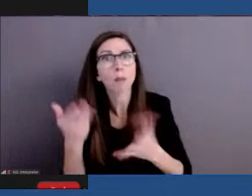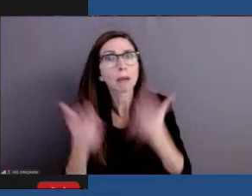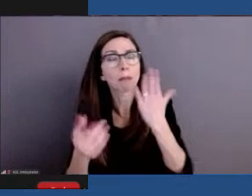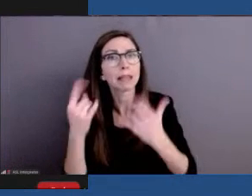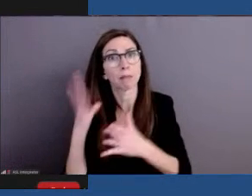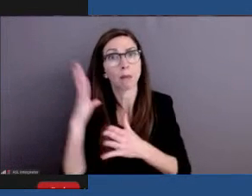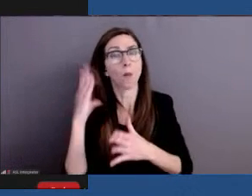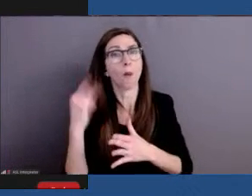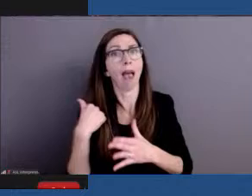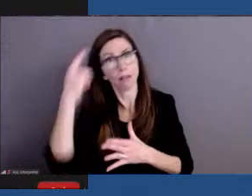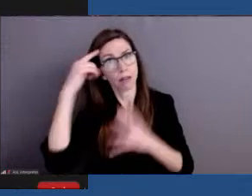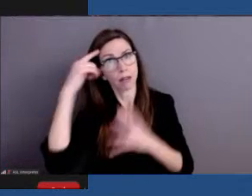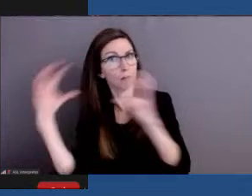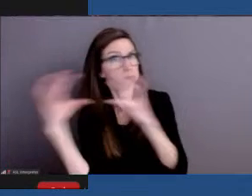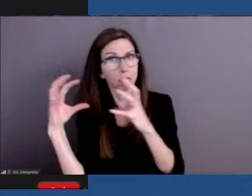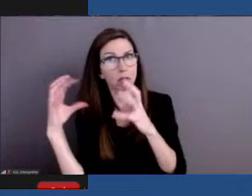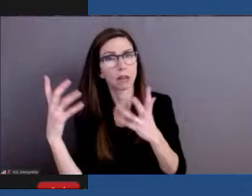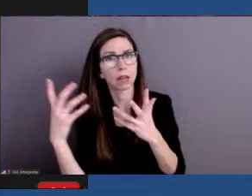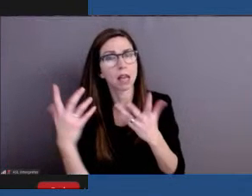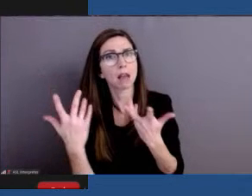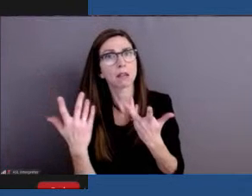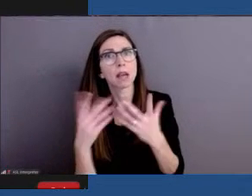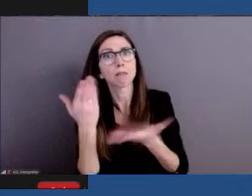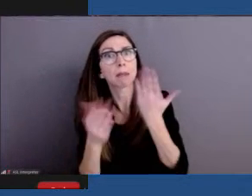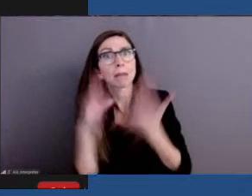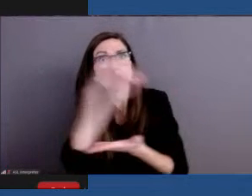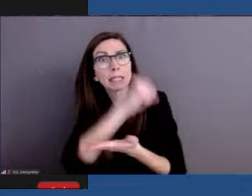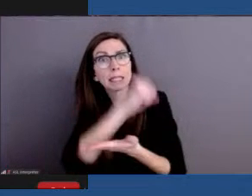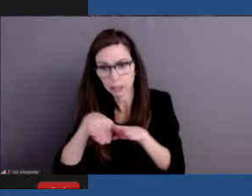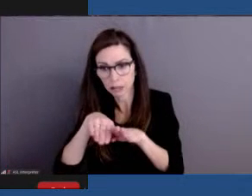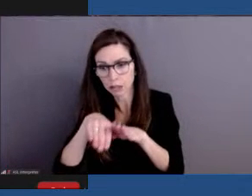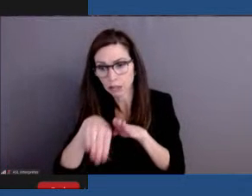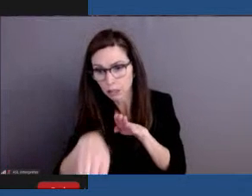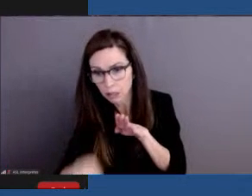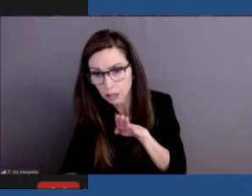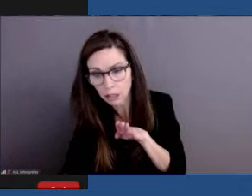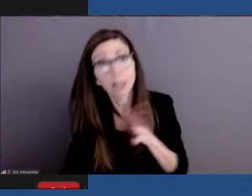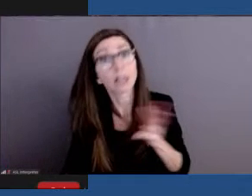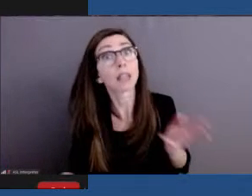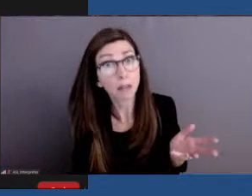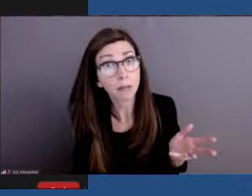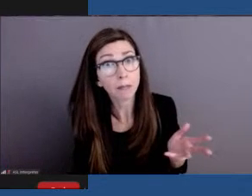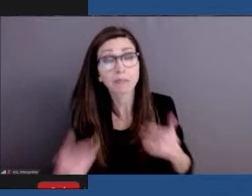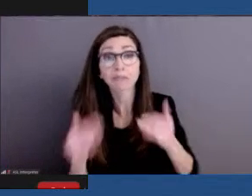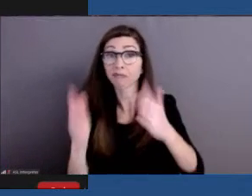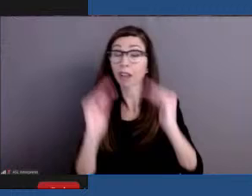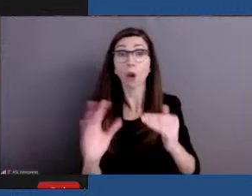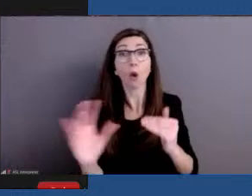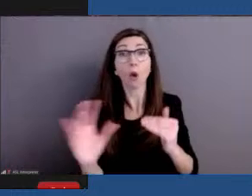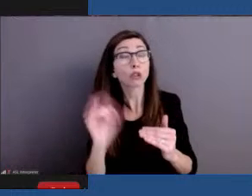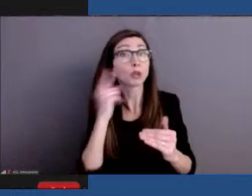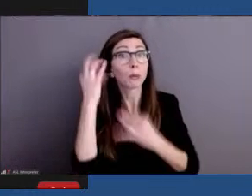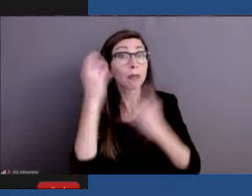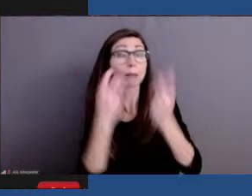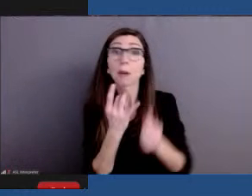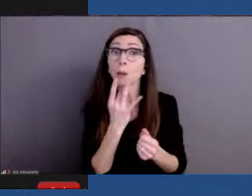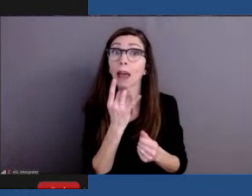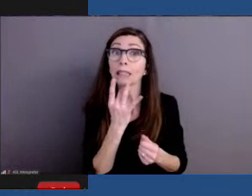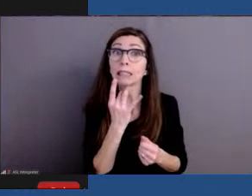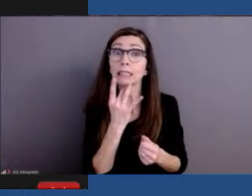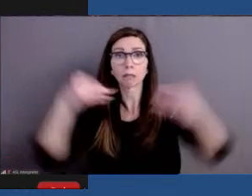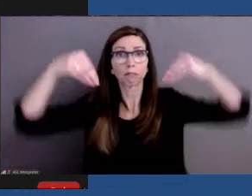and invisible disabilities. The same when we talk about, for example, impacts of lighting and illumination. So